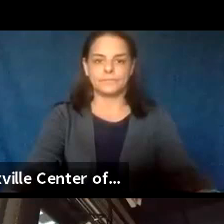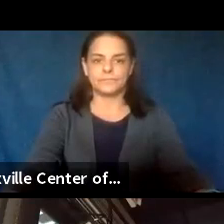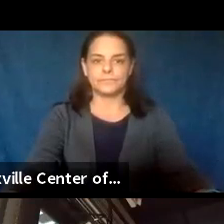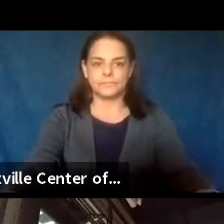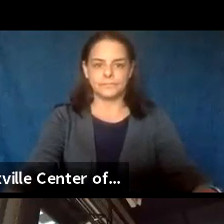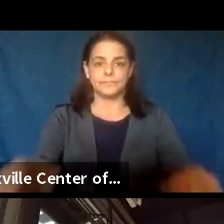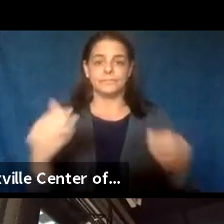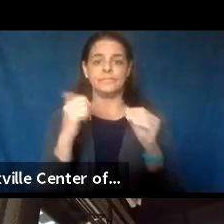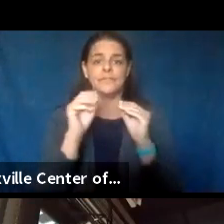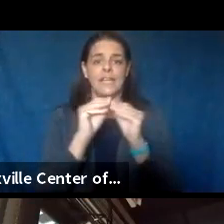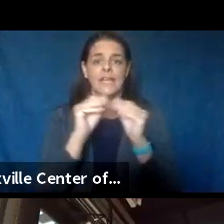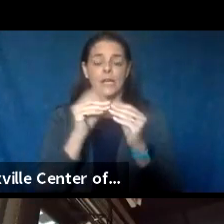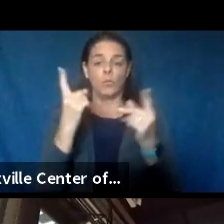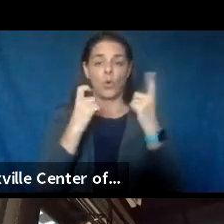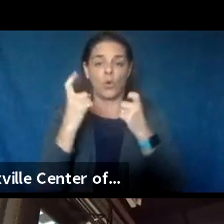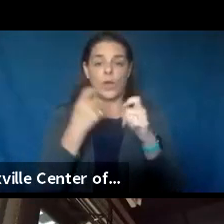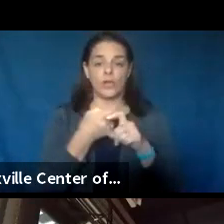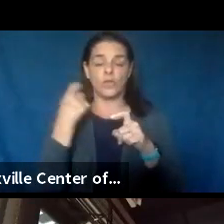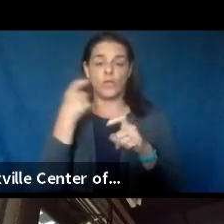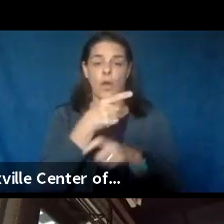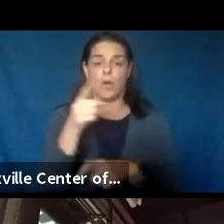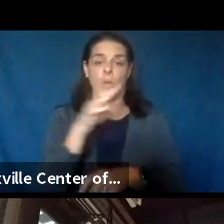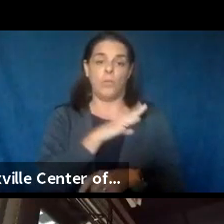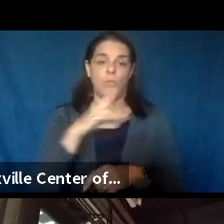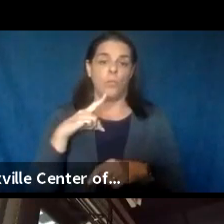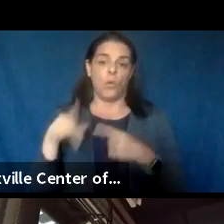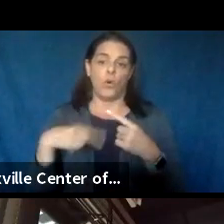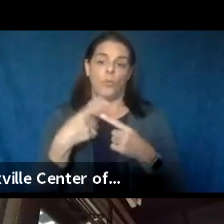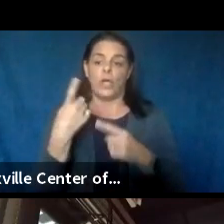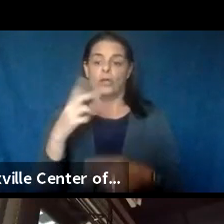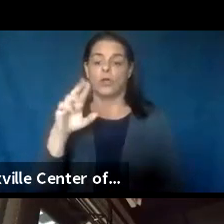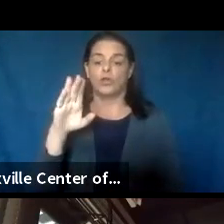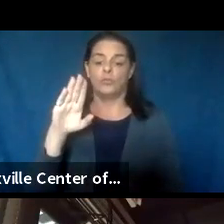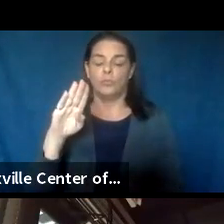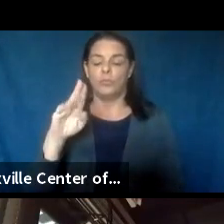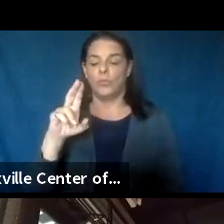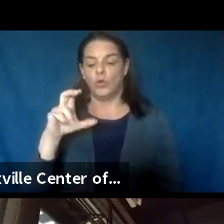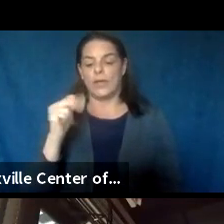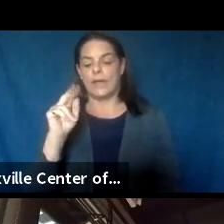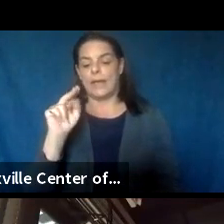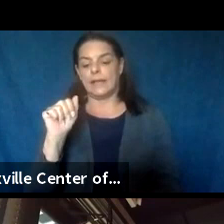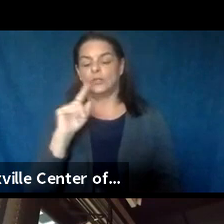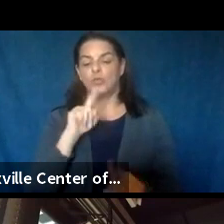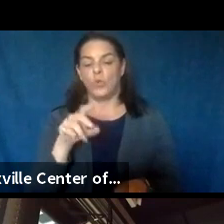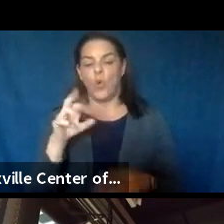Any other questions from the board on Dr. Buchanan's report or comments?